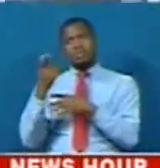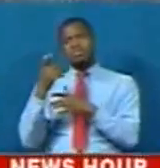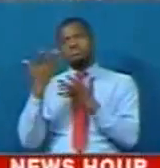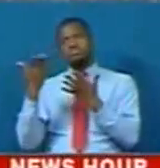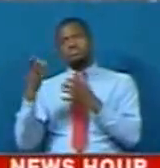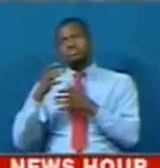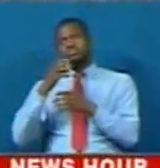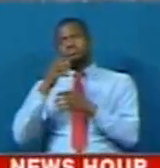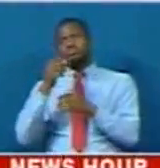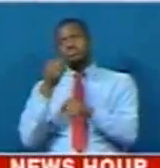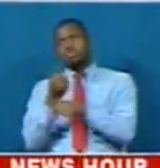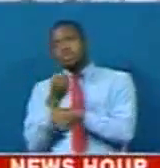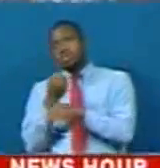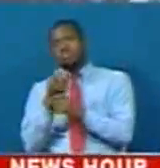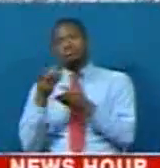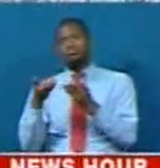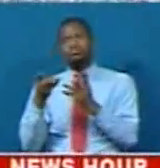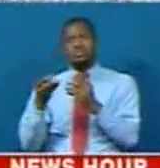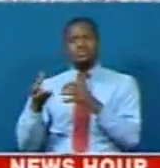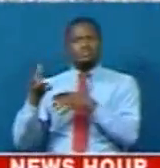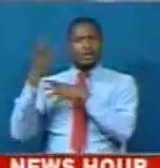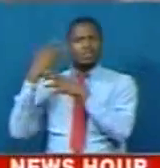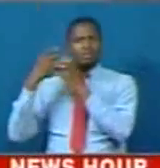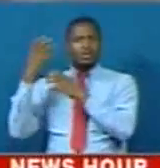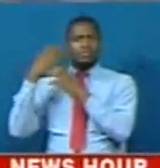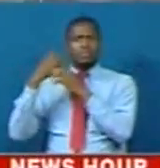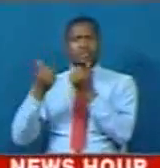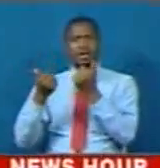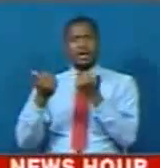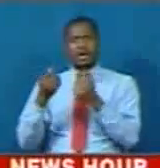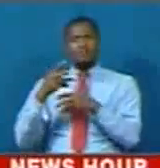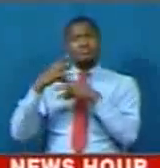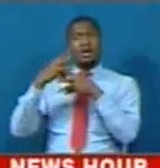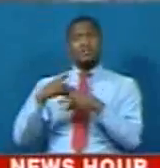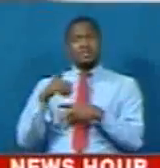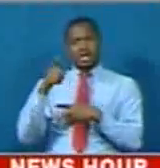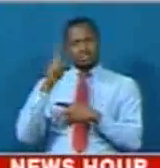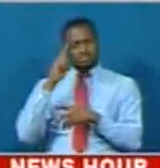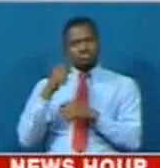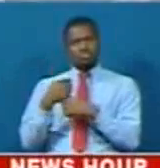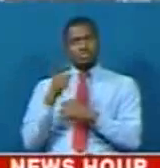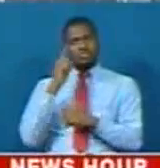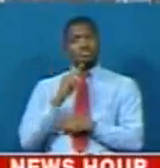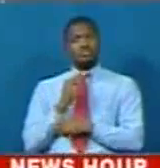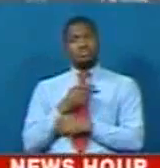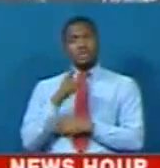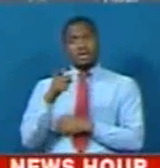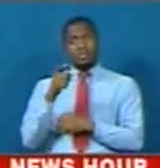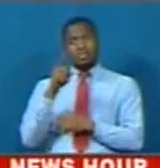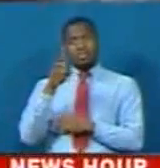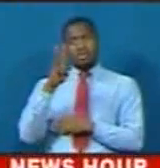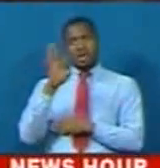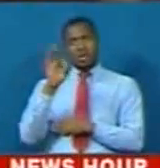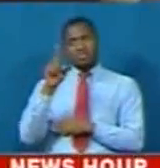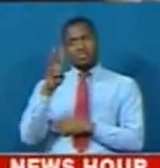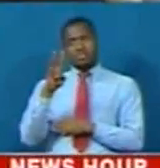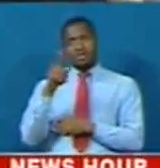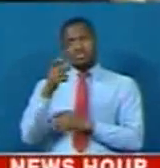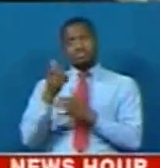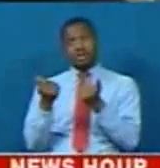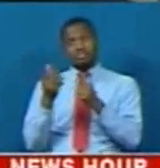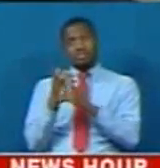heavy-duty axles in the partner are augmented for handling tough conditions. The Bose 914 truck